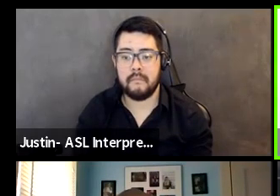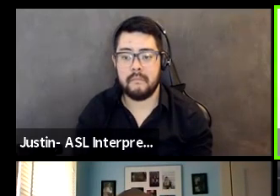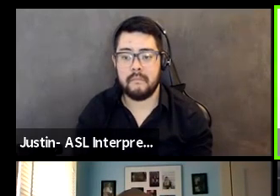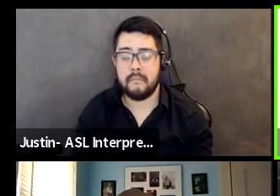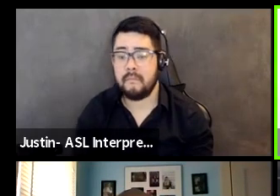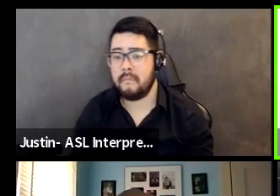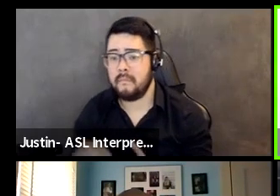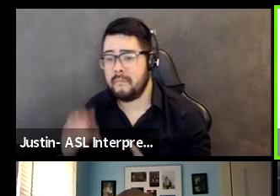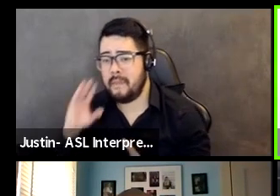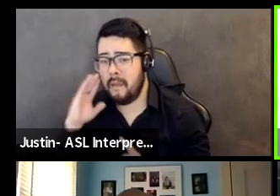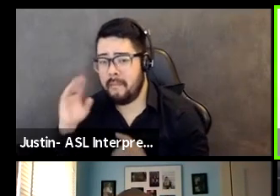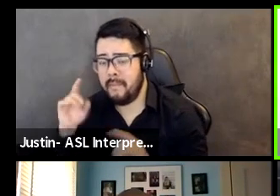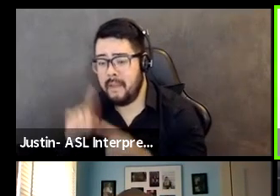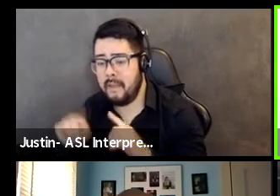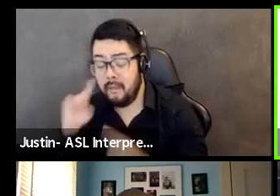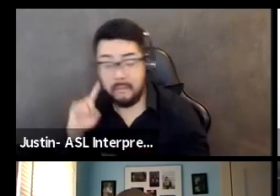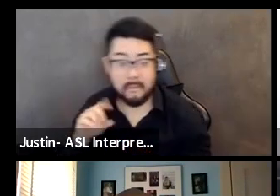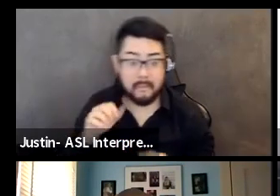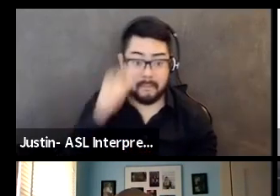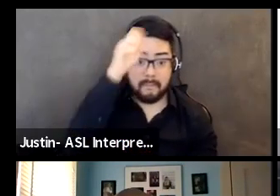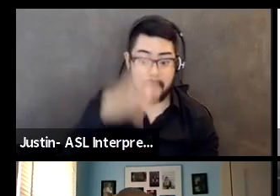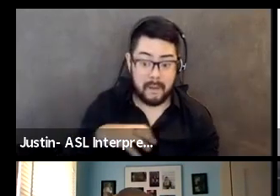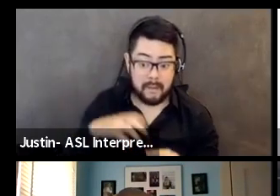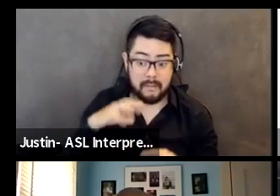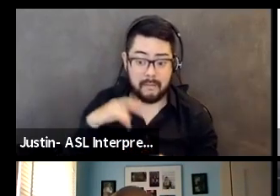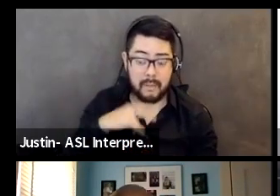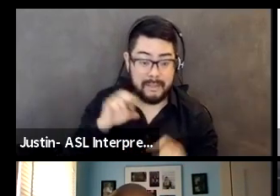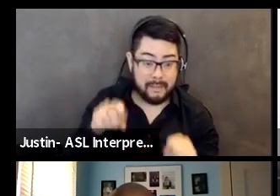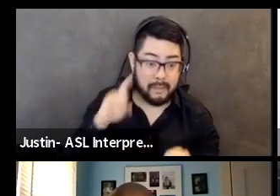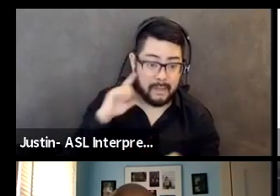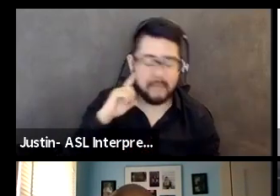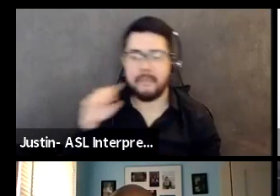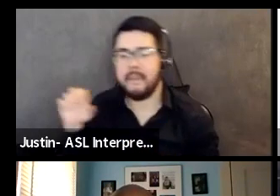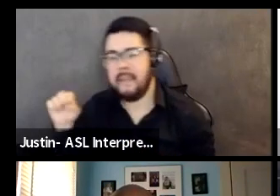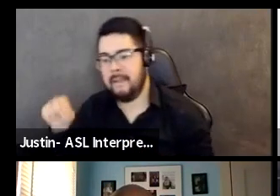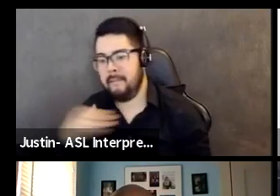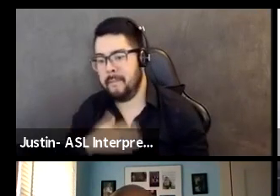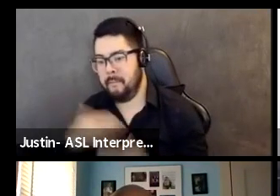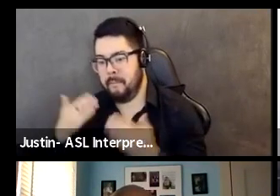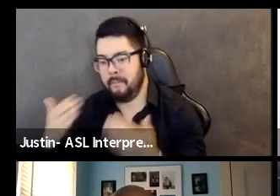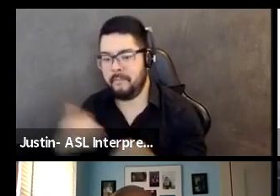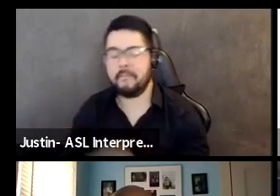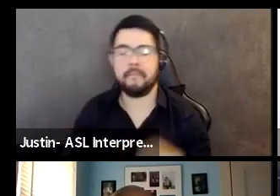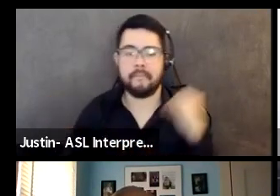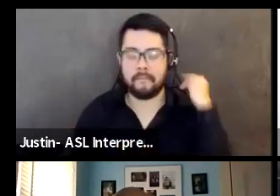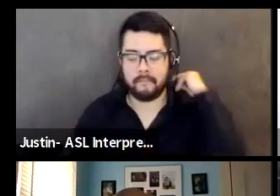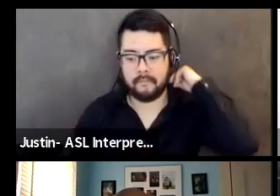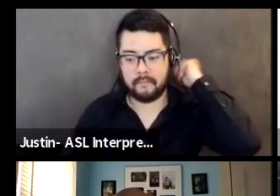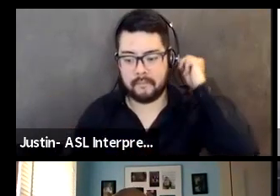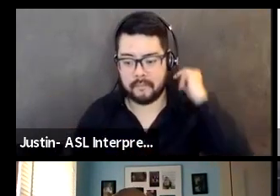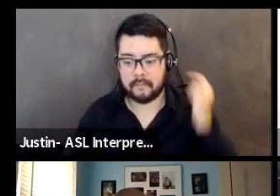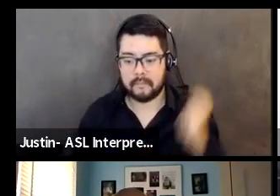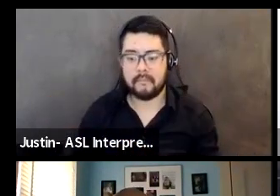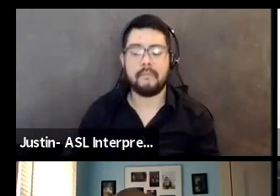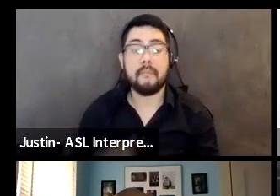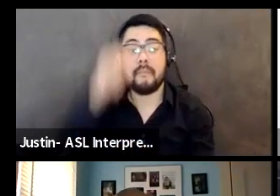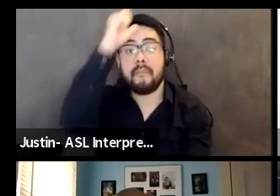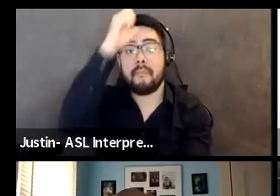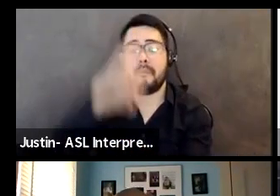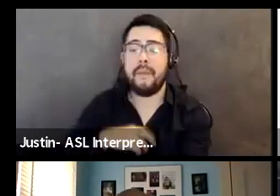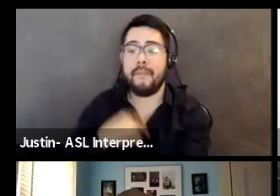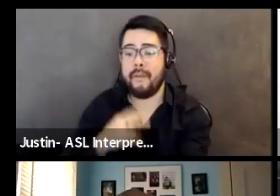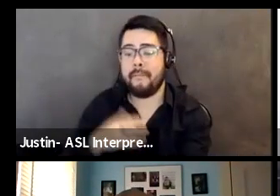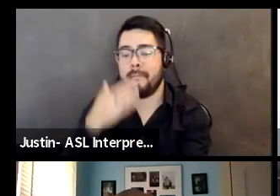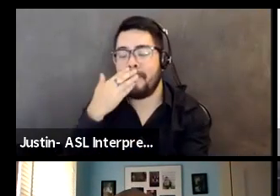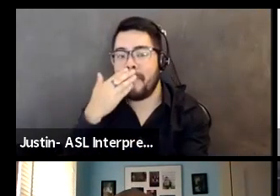can you please unmute can you hear me can you hear me we can hear you yes sir please proceed all right thank you very much good